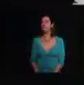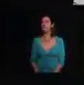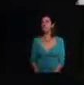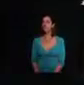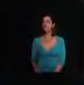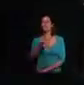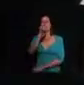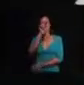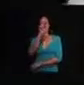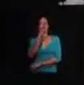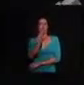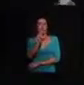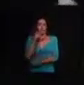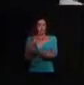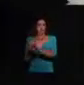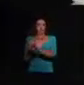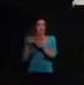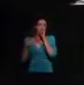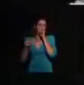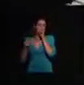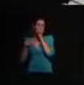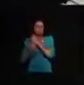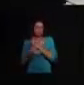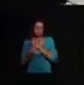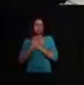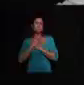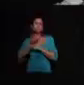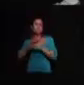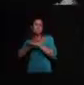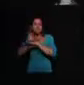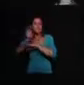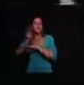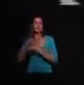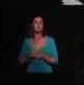Lynn is an inspiration. Yes, she is, isn't she?